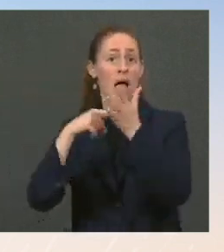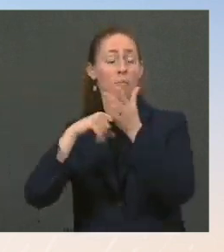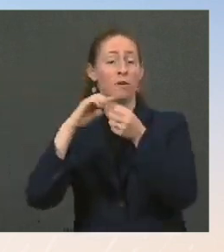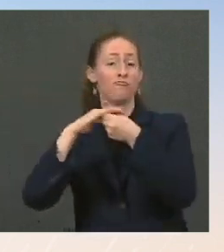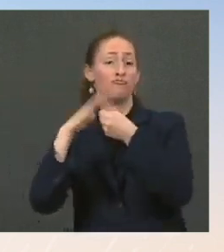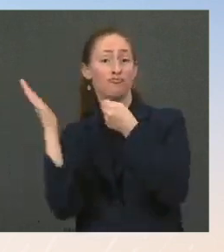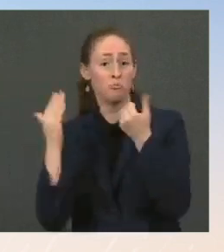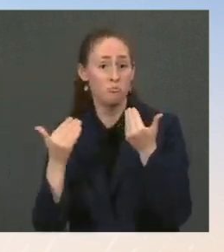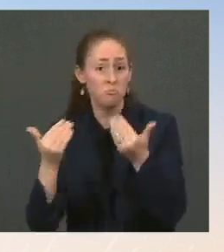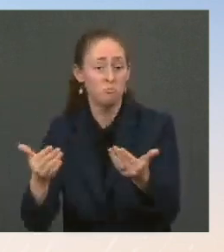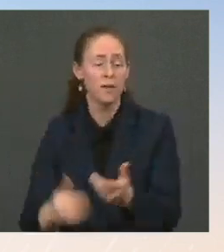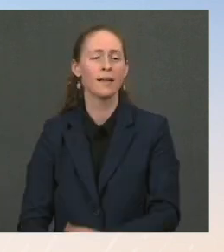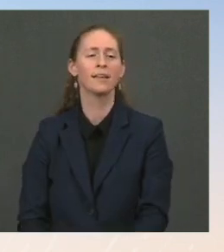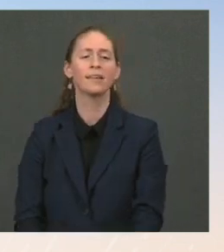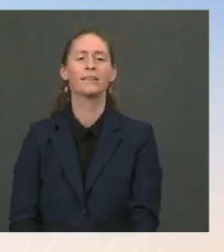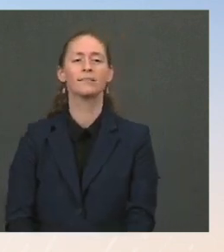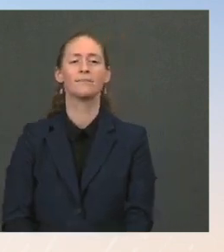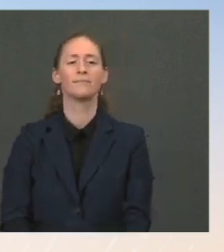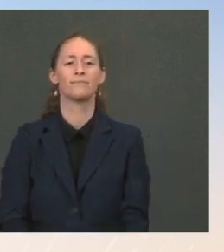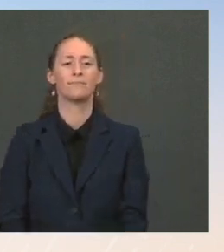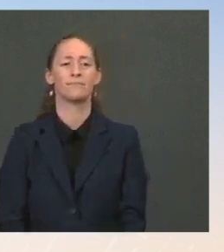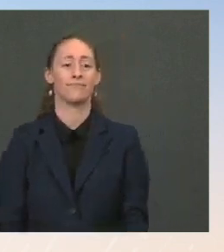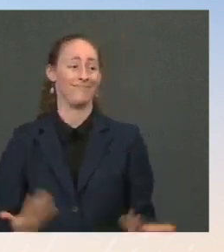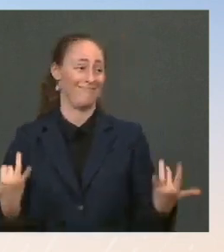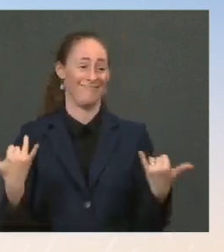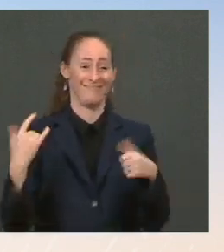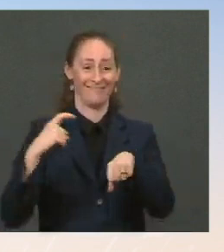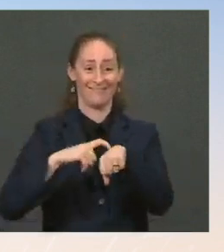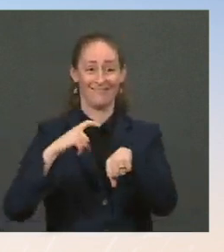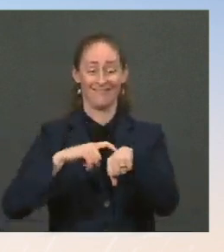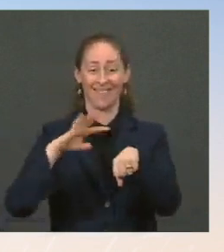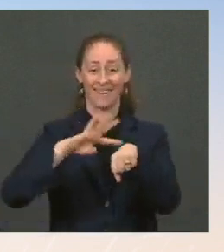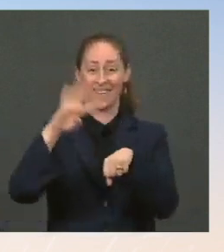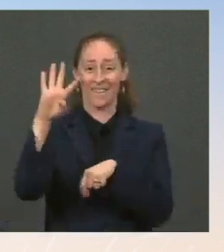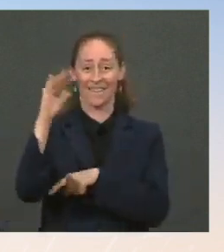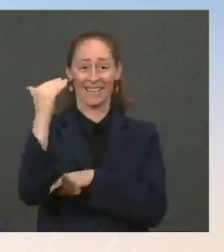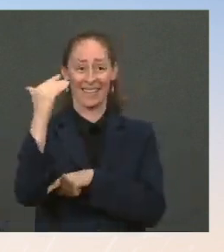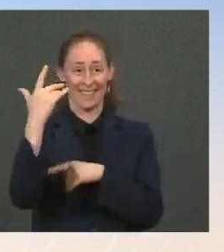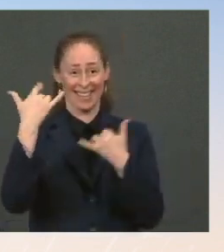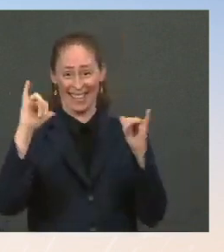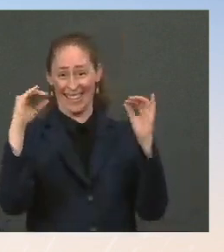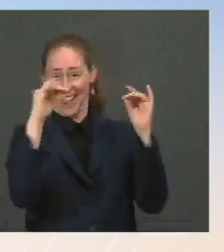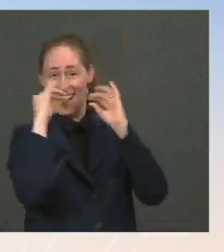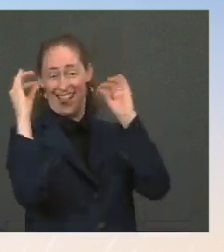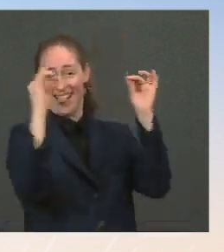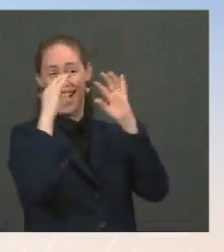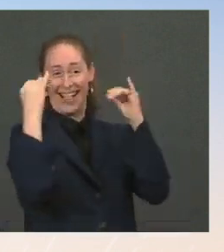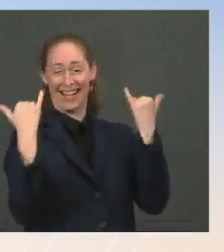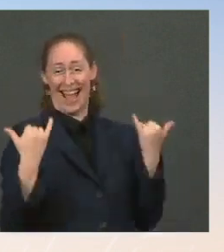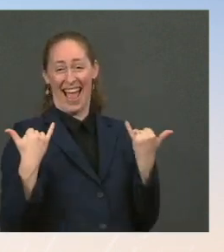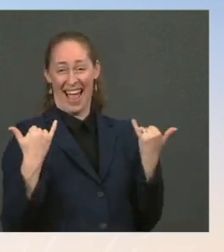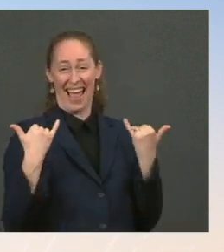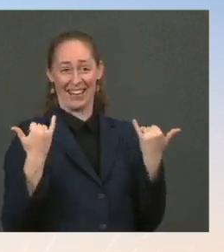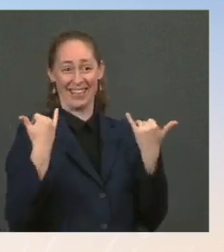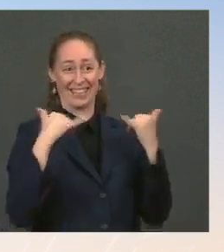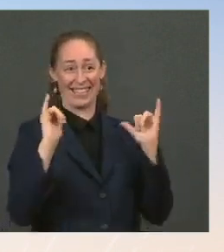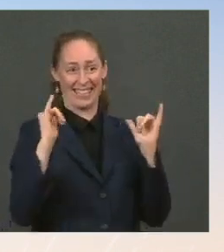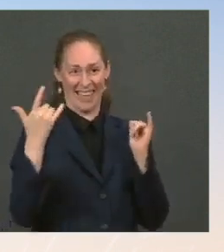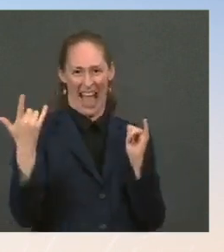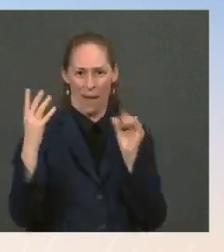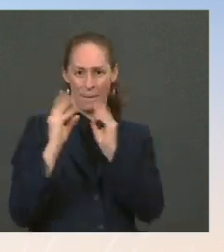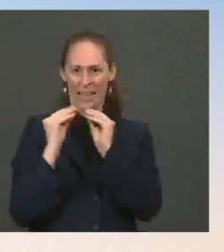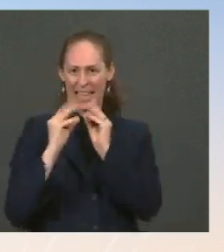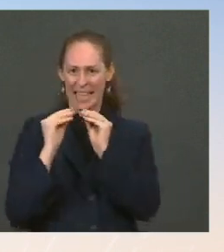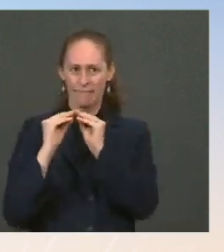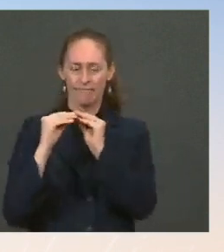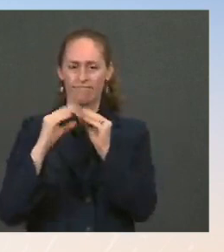this is the awkwardness of 4:15, while people are still meeting on the Hill, right now Democratic members are meeting on the Hill to discuss